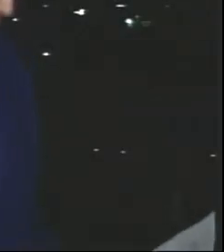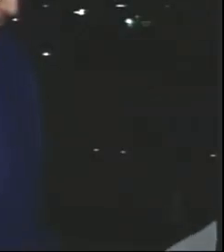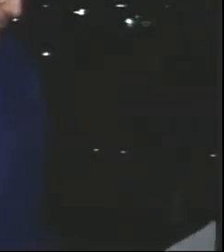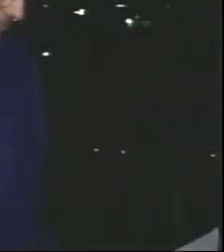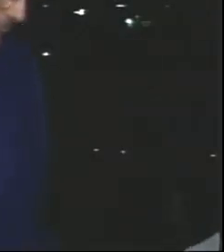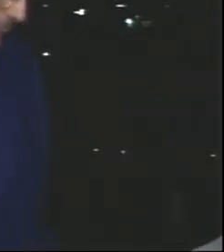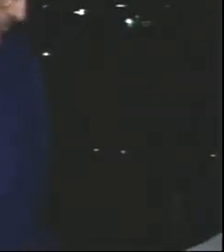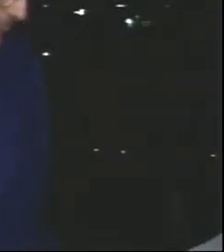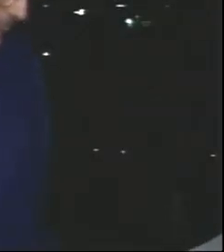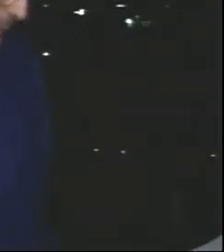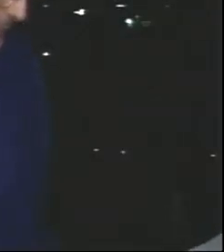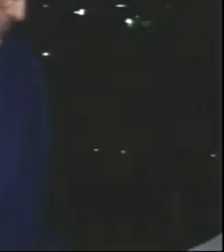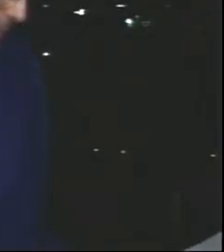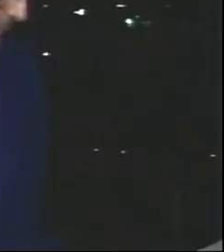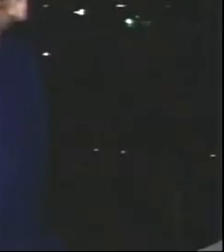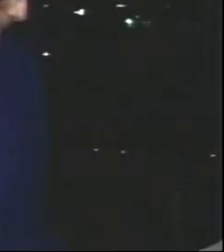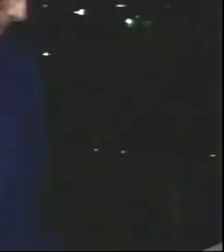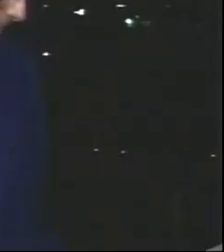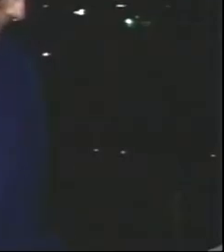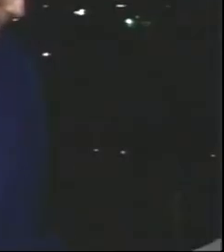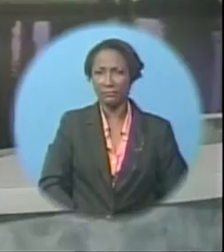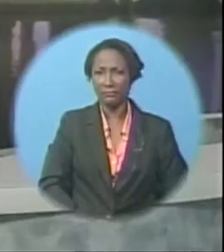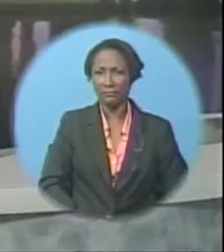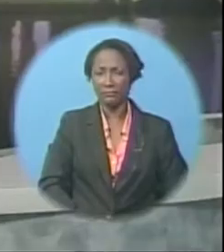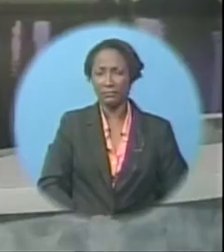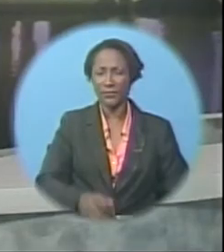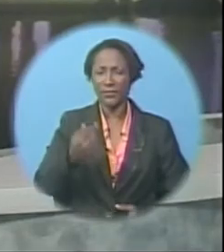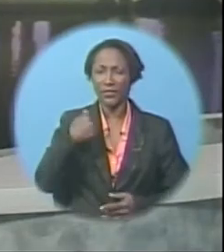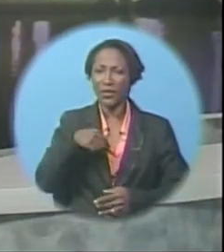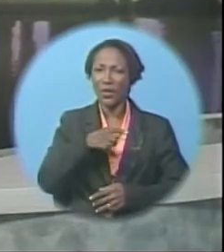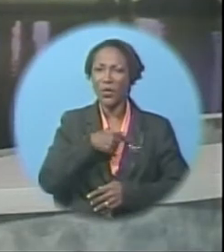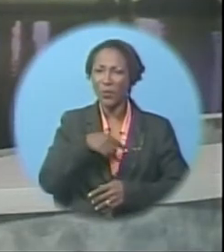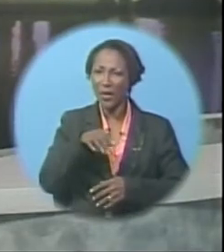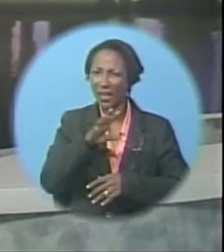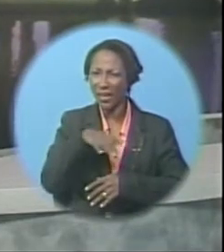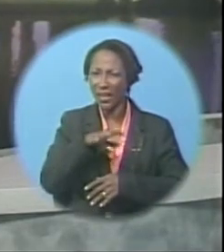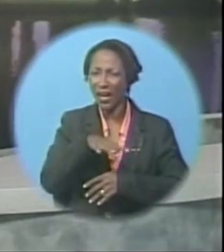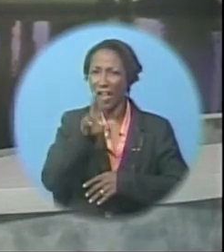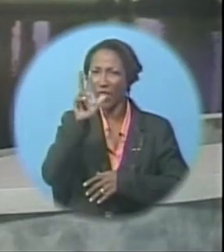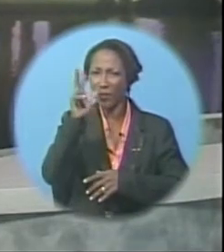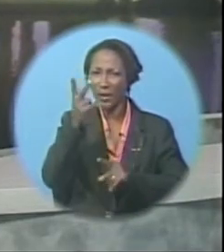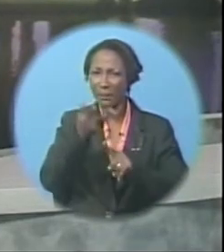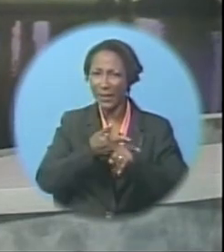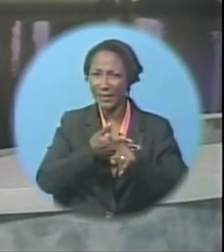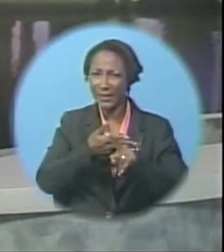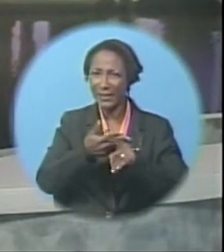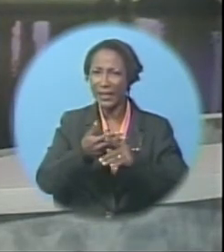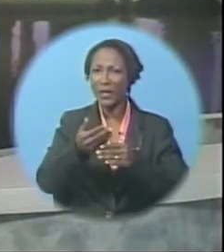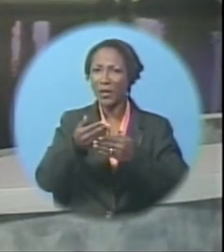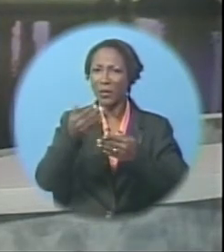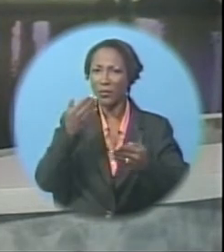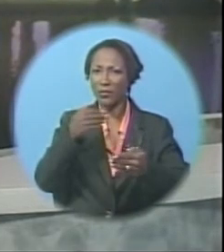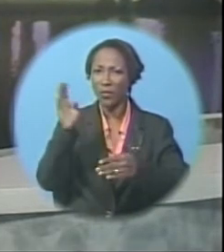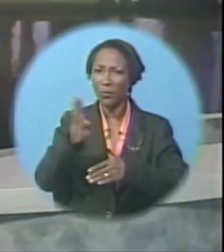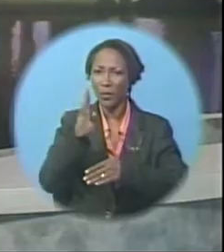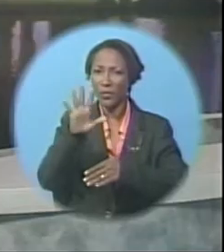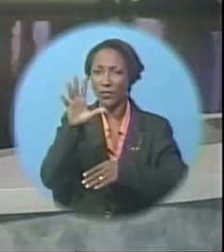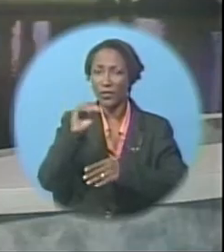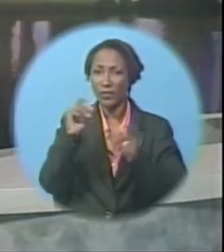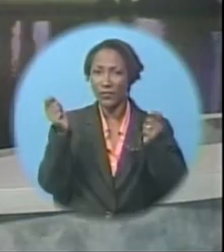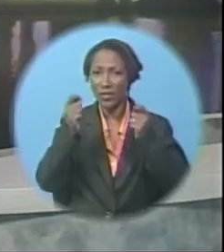political will as a driver. Well, we're just over 3 months away from Barbados' 50th